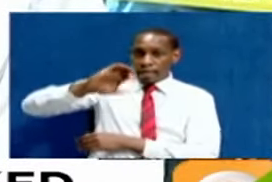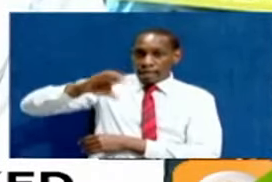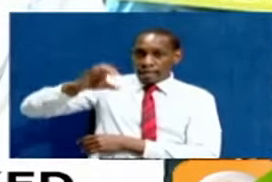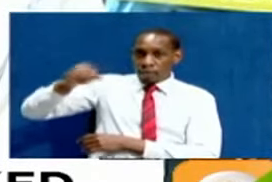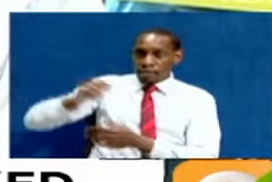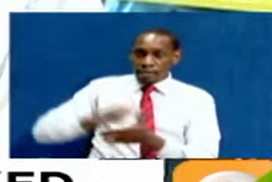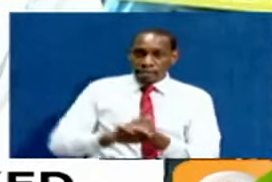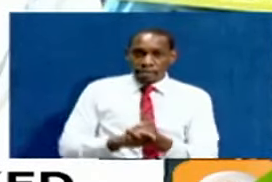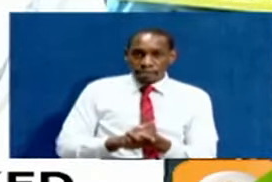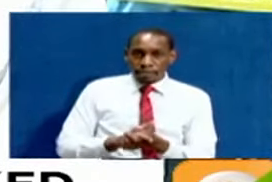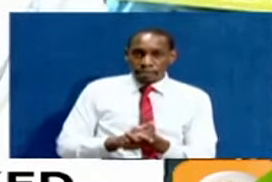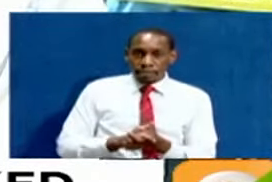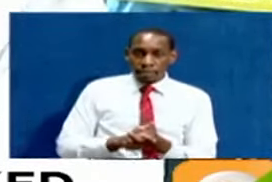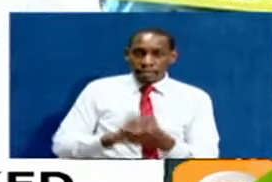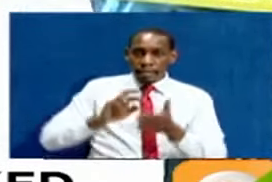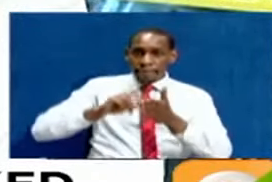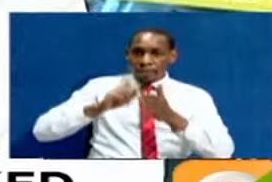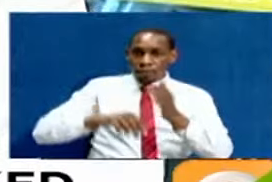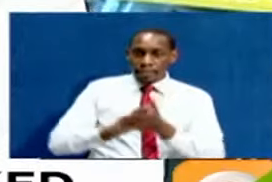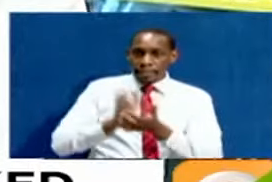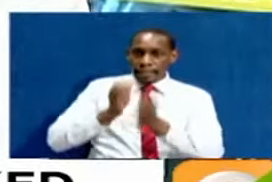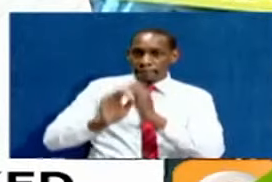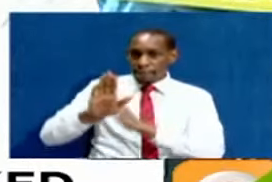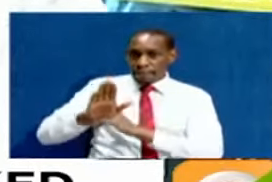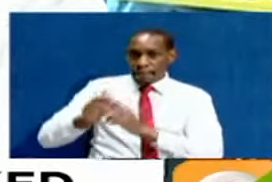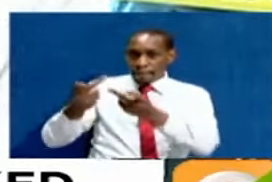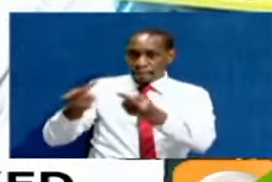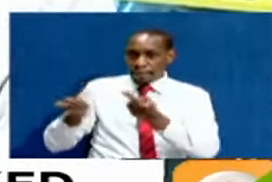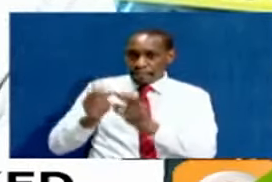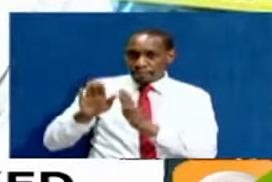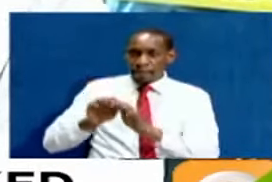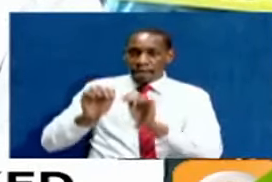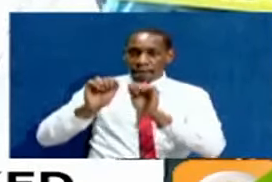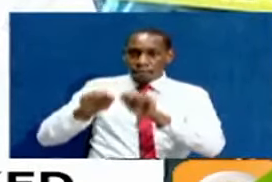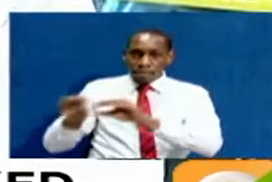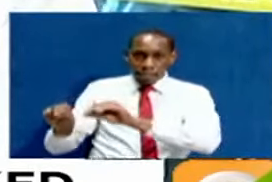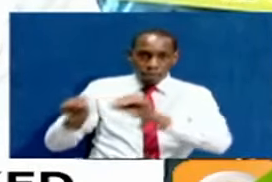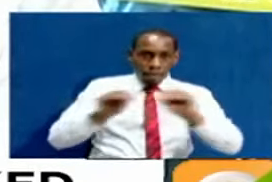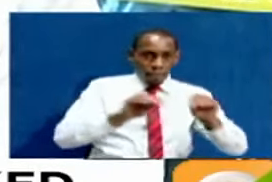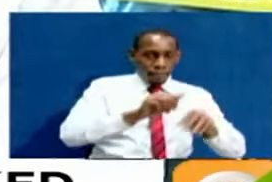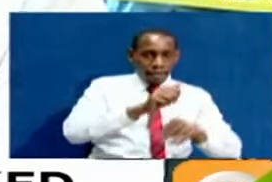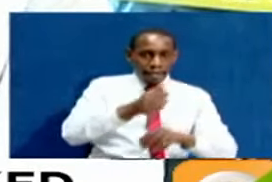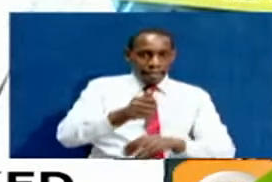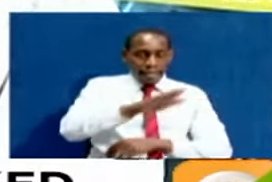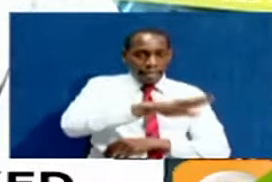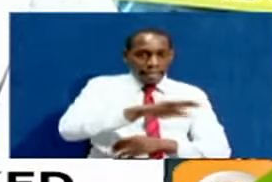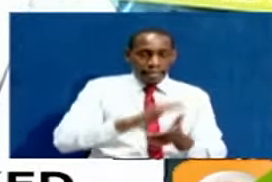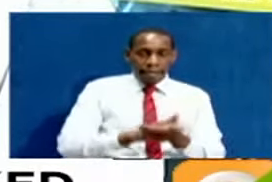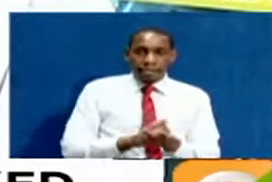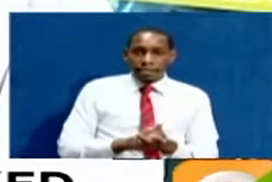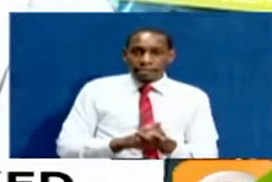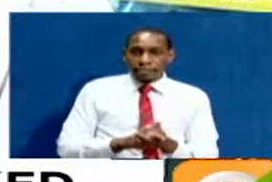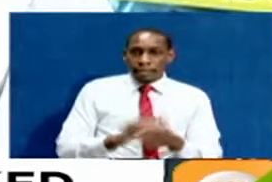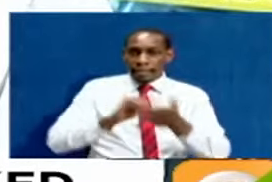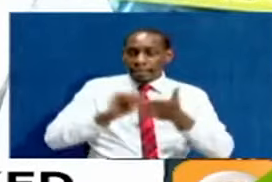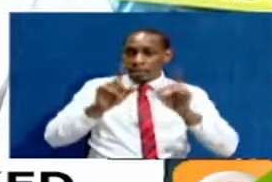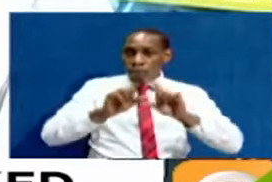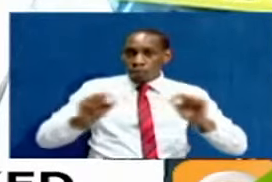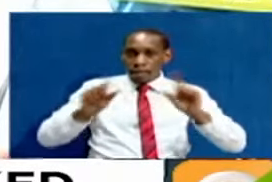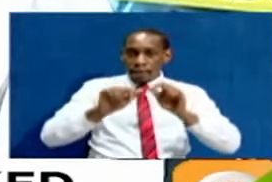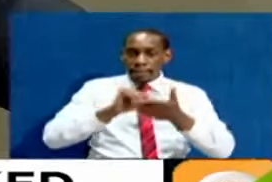all someone needed to have, that means that if you are in this place, you can still go here, to Kiambu, whatever. But not here. Something like that would really